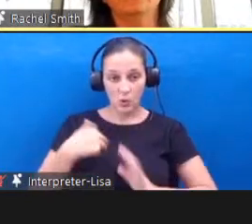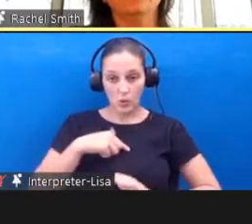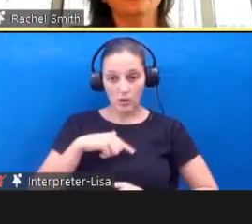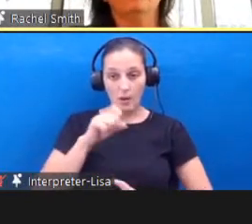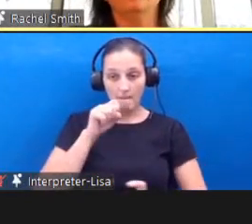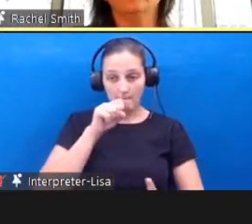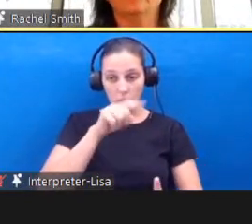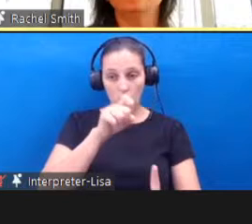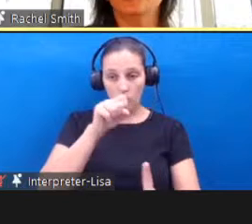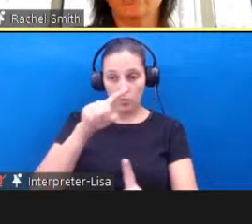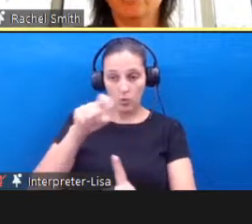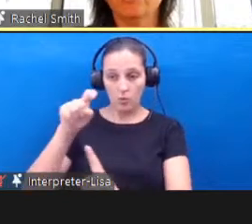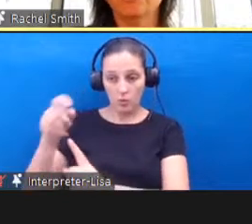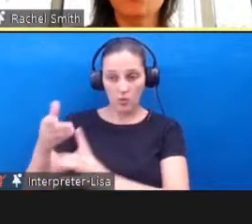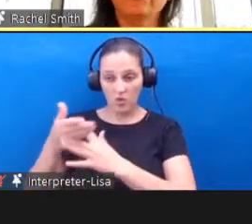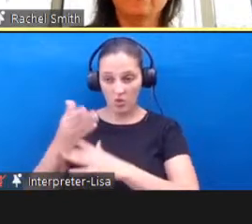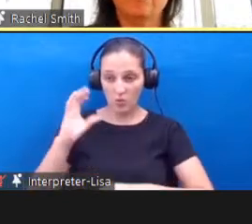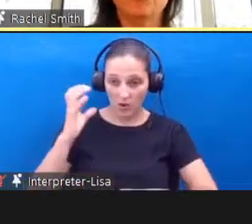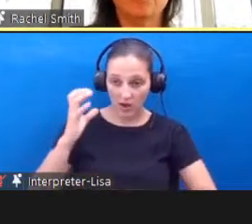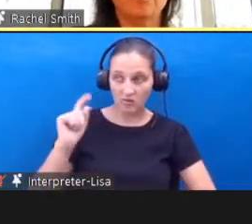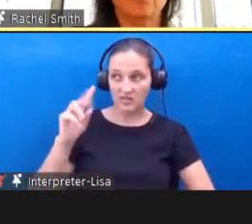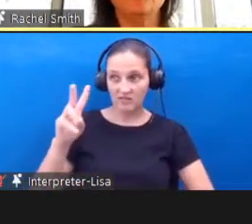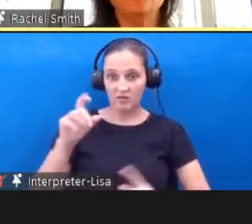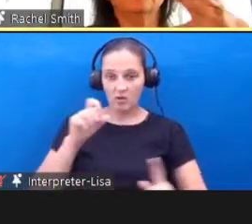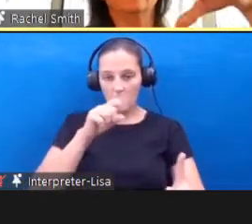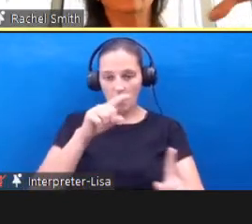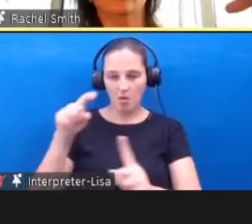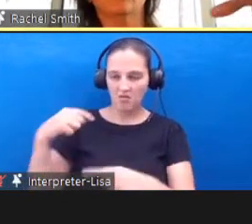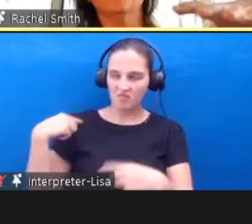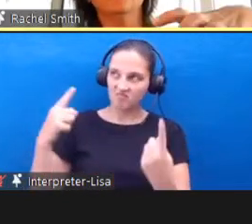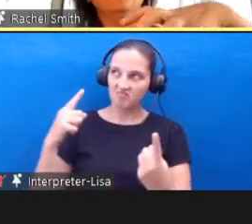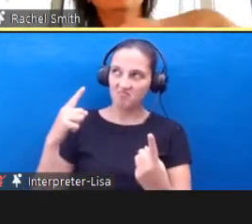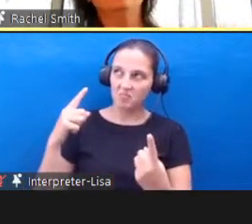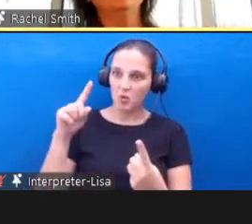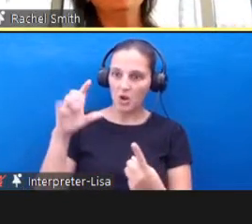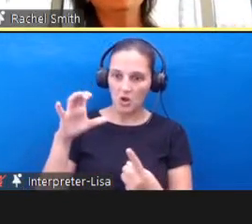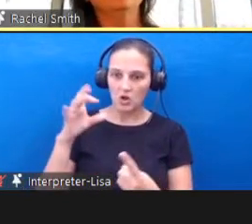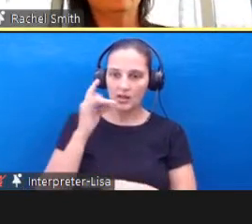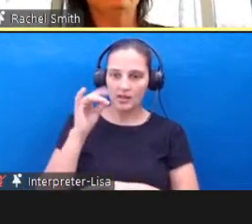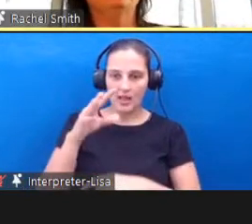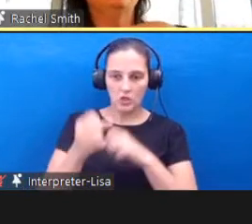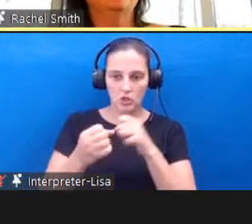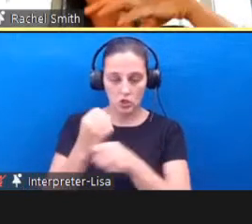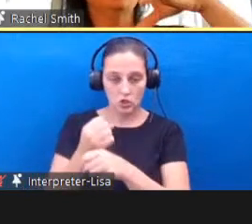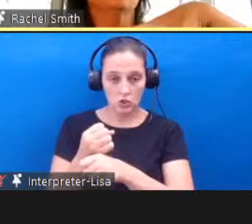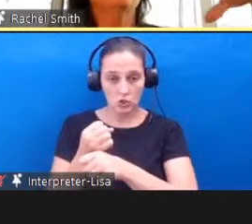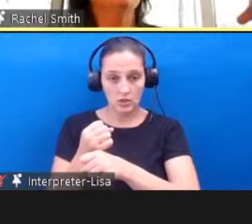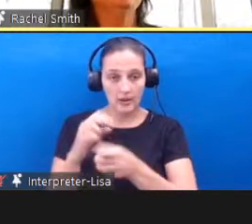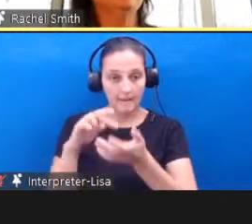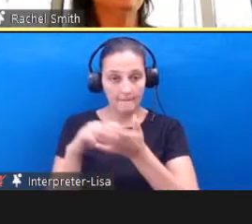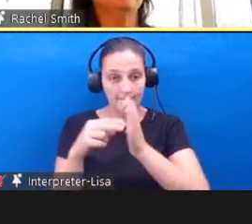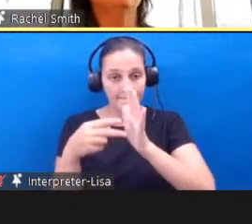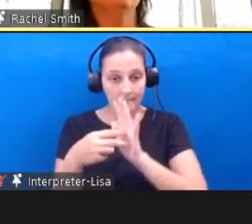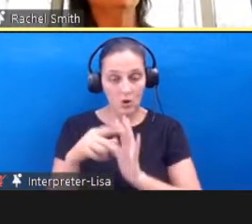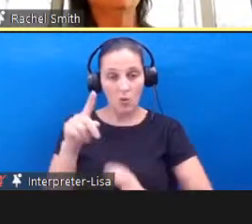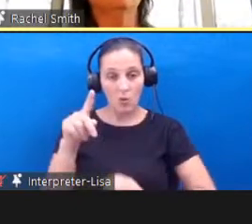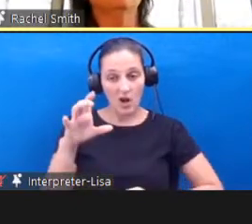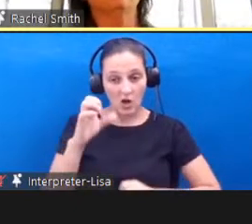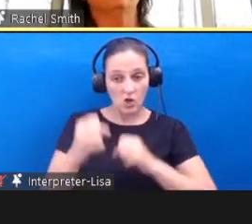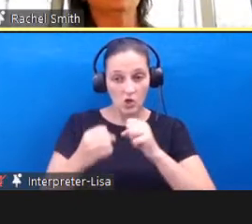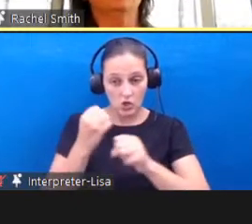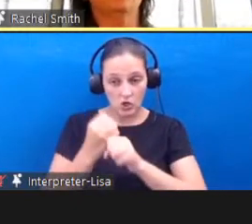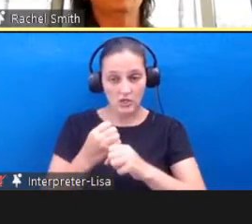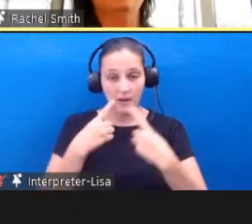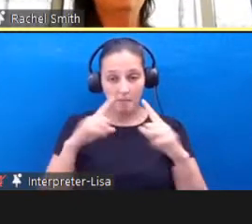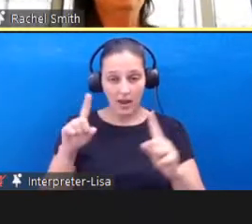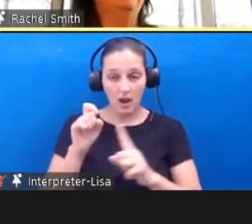radio and television for about 100 years. It's roughly 100 light years. That means that it took 100 years to get these signals